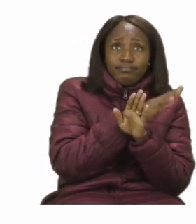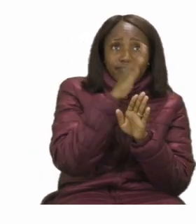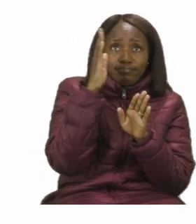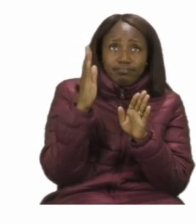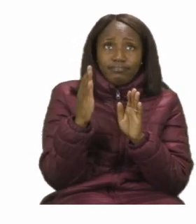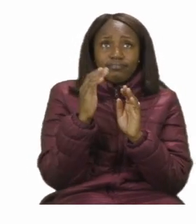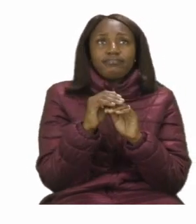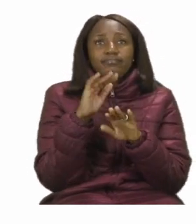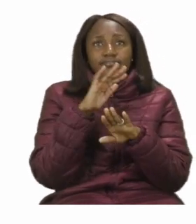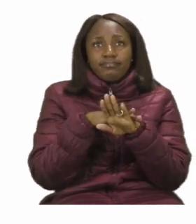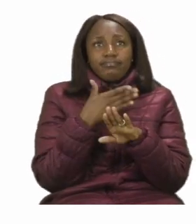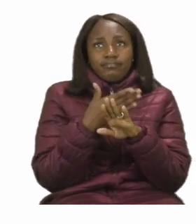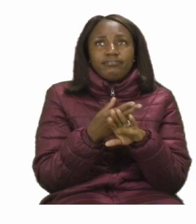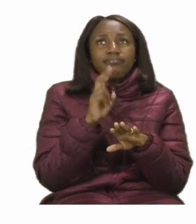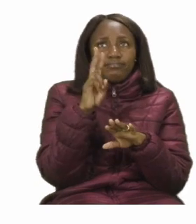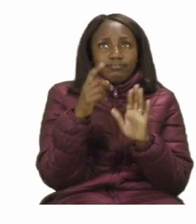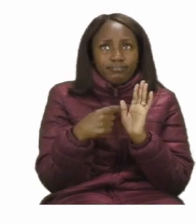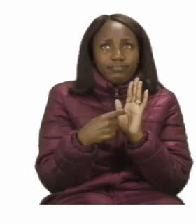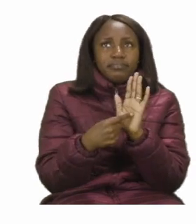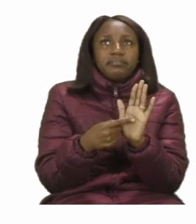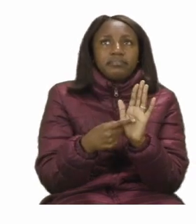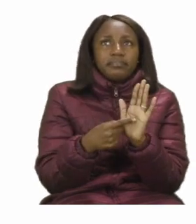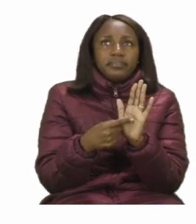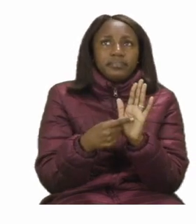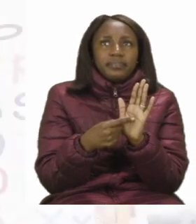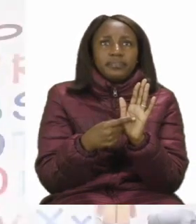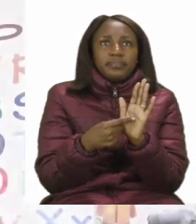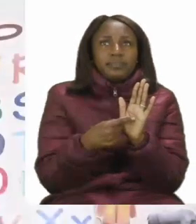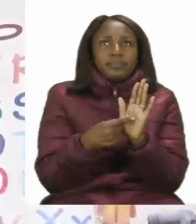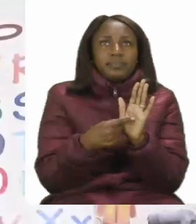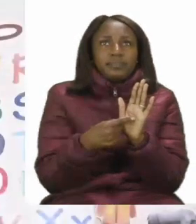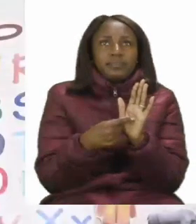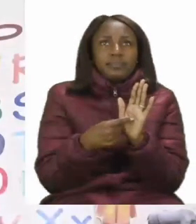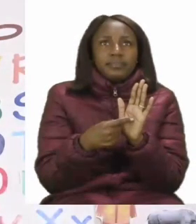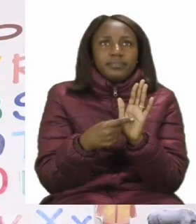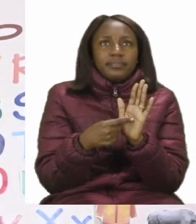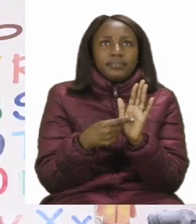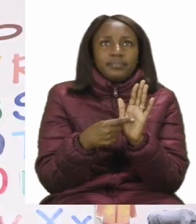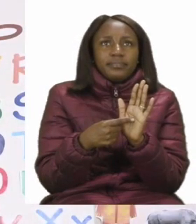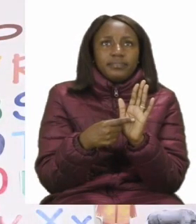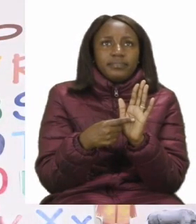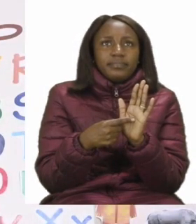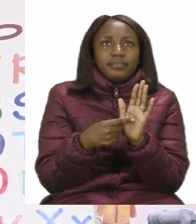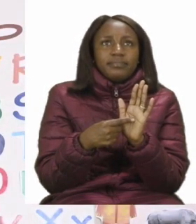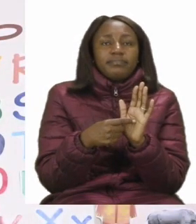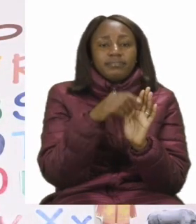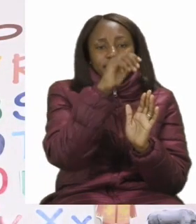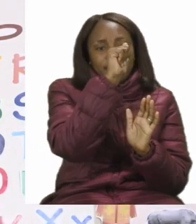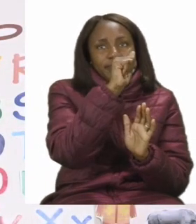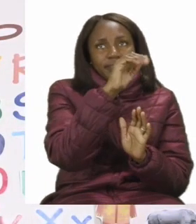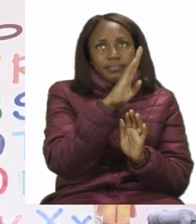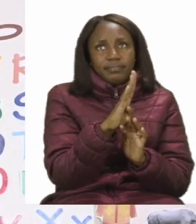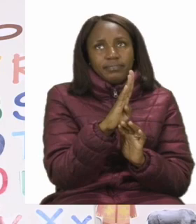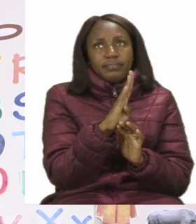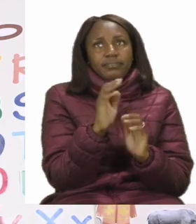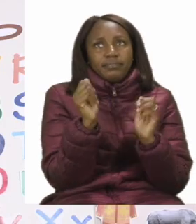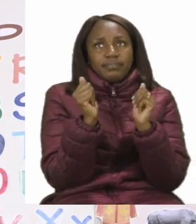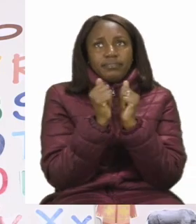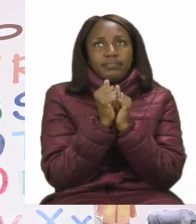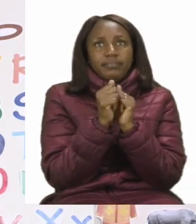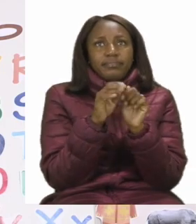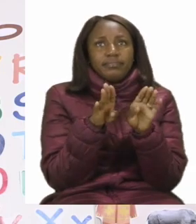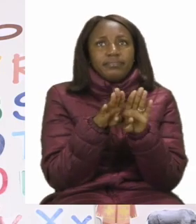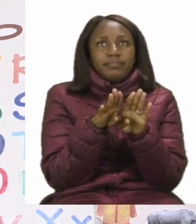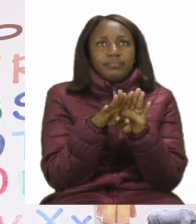2 examples down on the board. So I am going to do A and B with you.